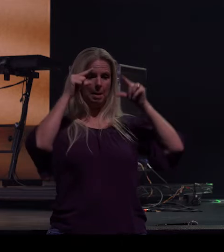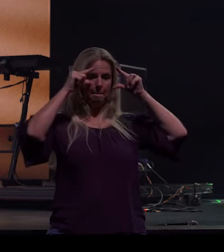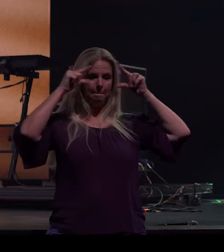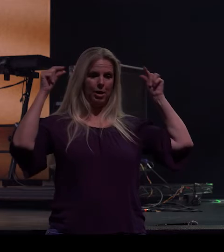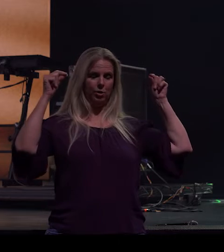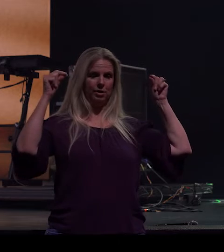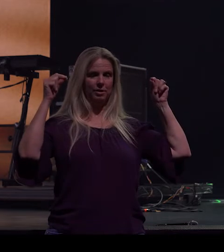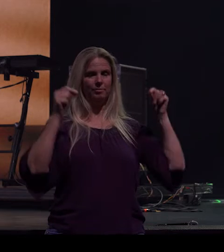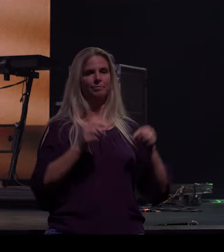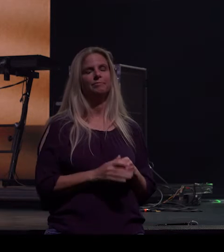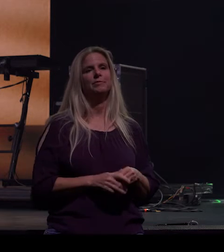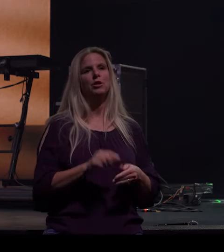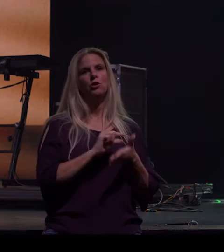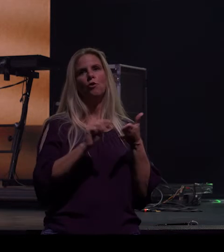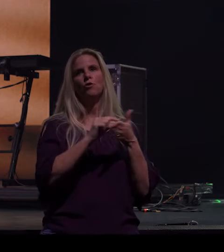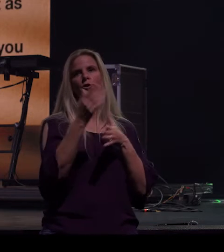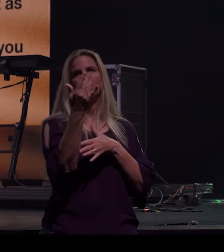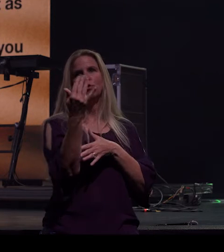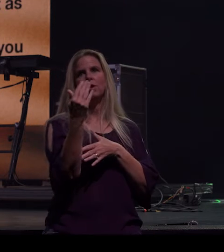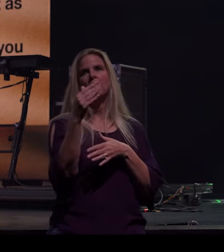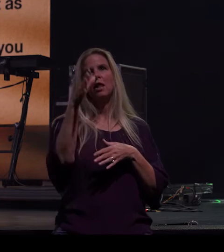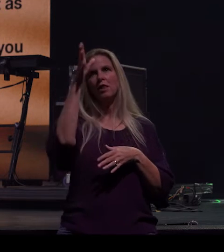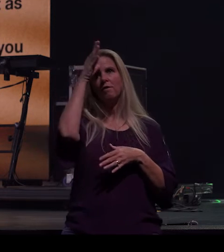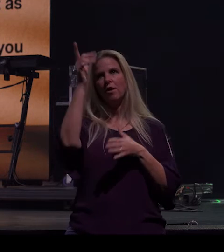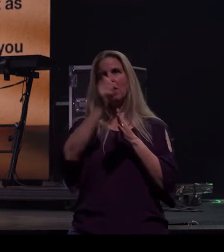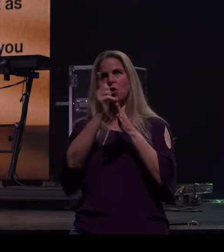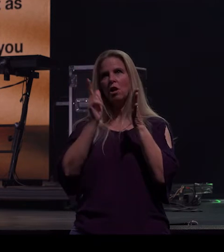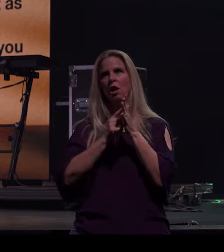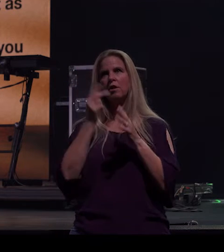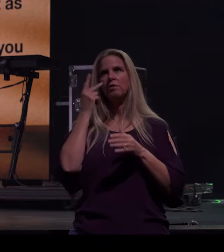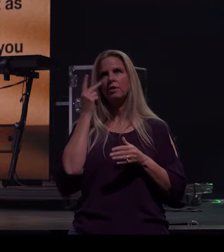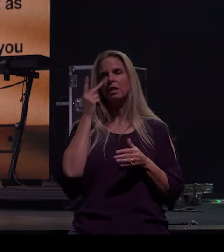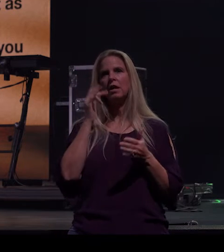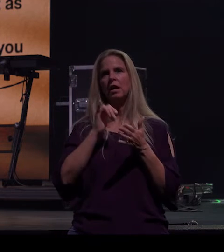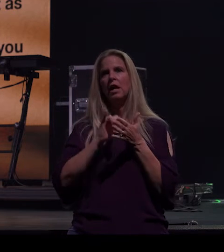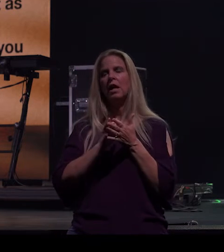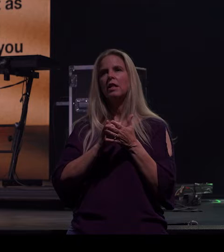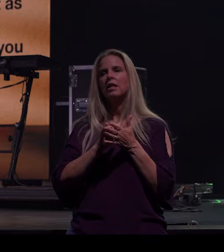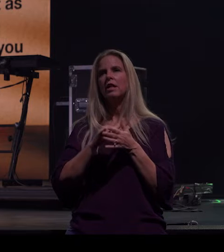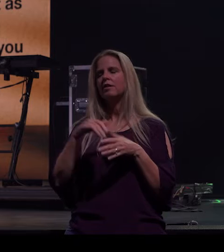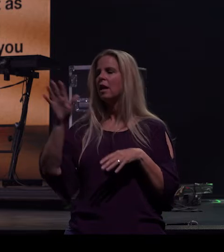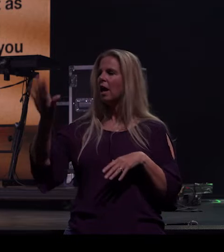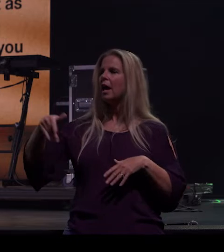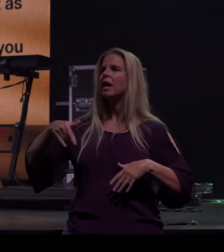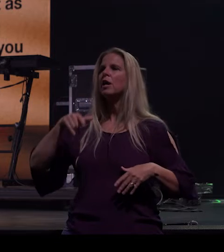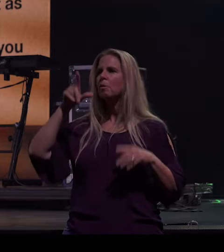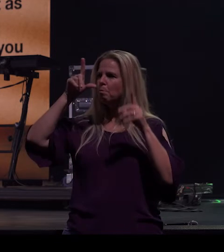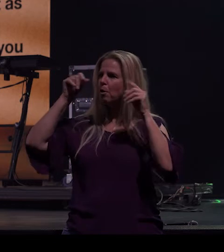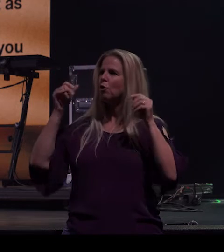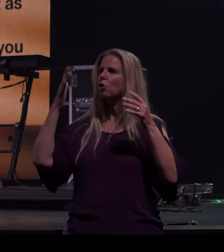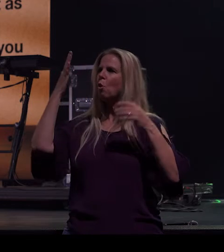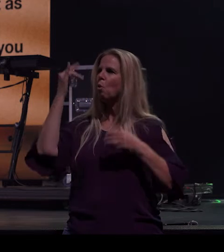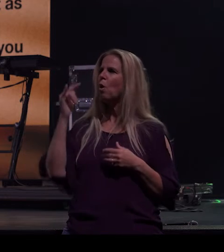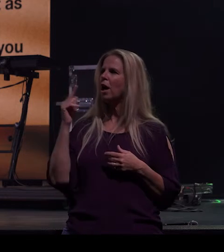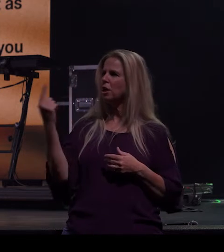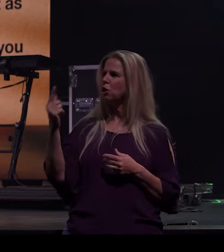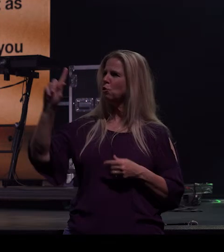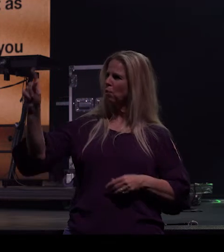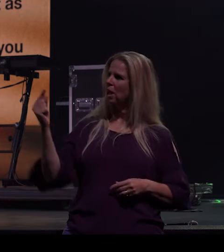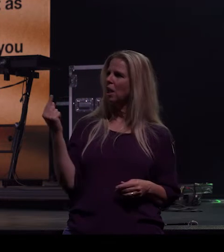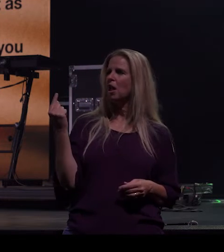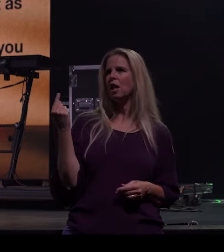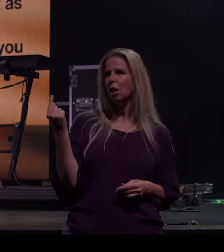So verse 14, next verse, his father-in-law, observing this, asked Moses a very simple question. Hey, Moses, why do you